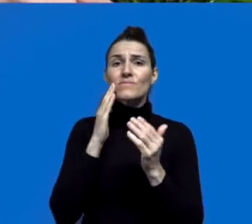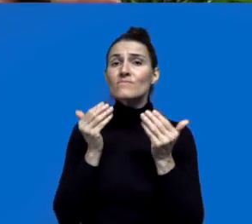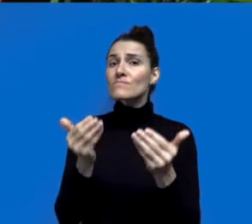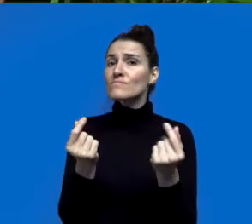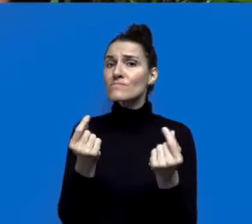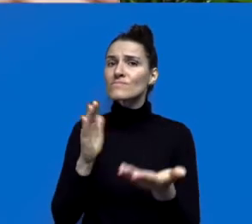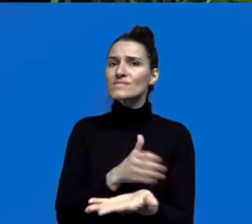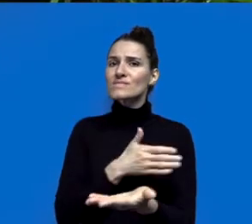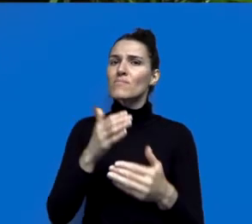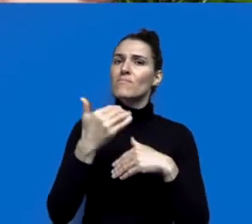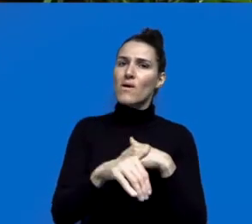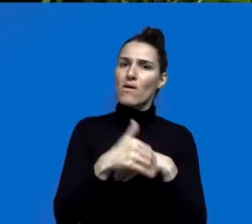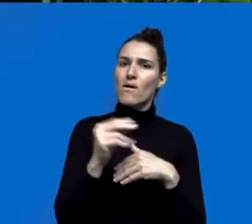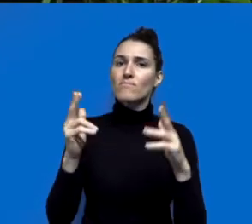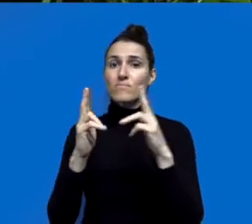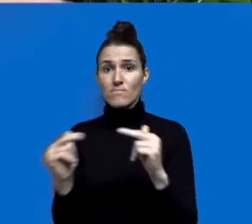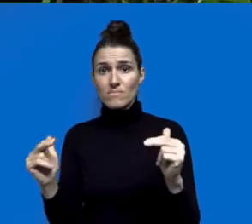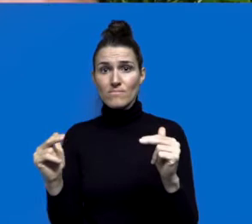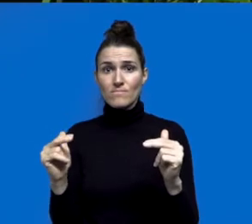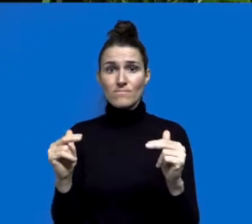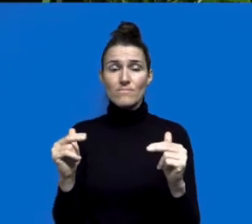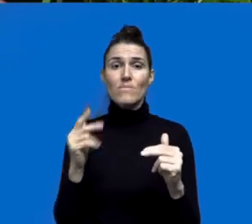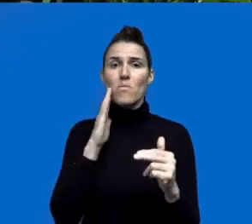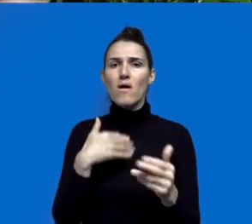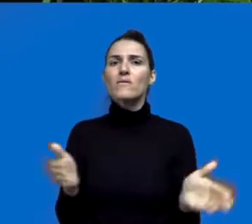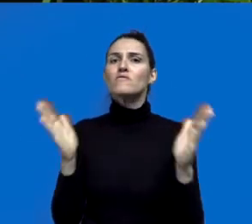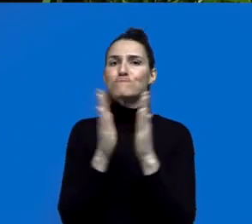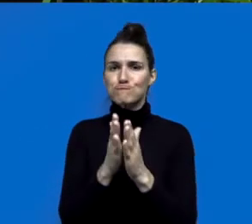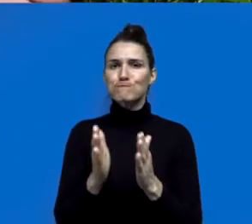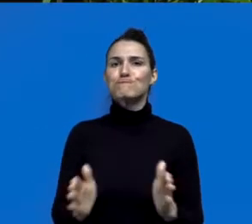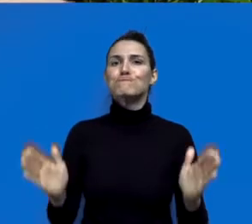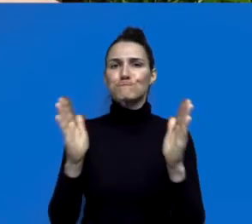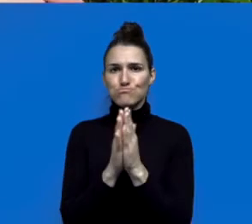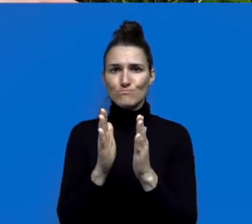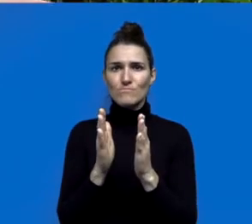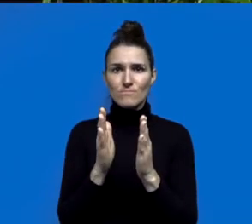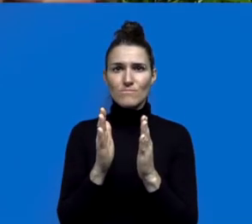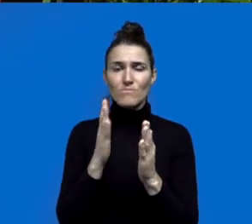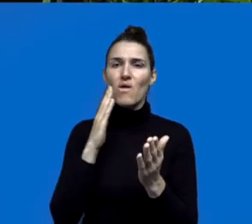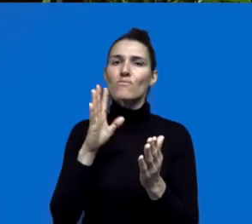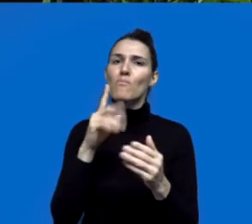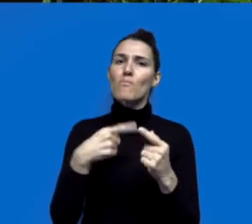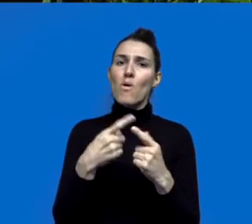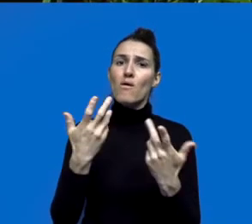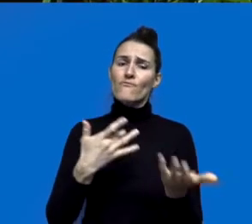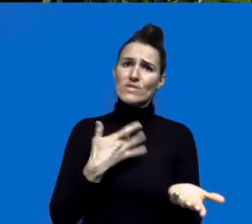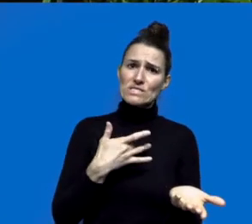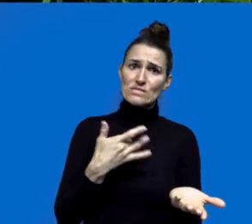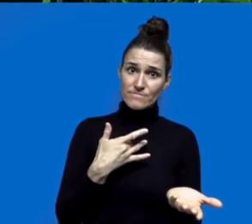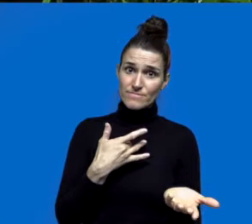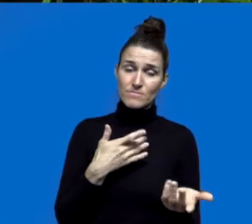Bannock and Bacon, and we'll do some clapping, and we'll talk about some of our feelings.